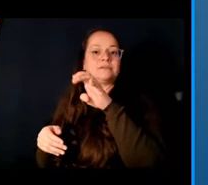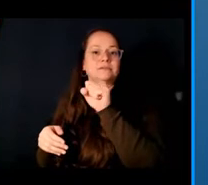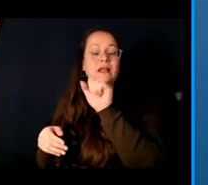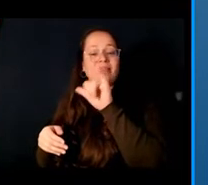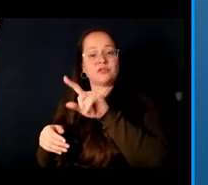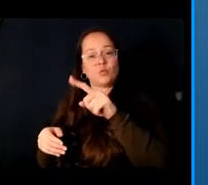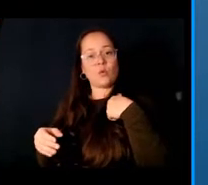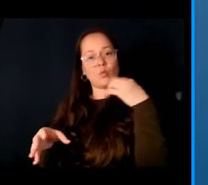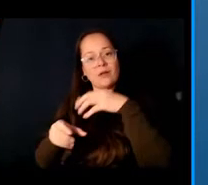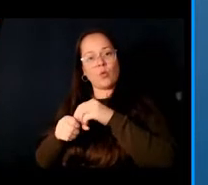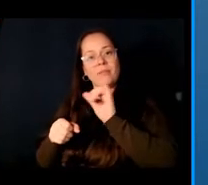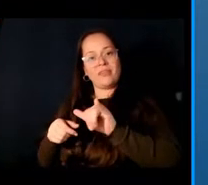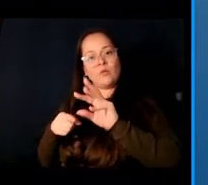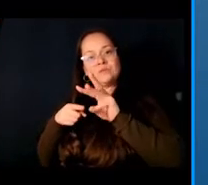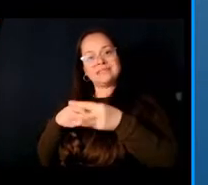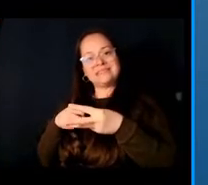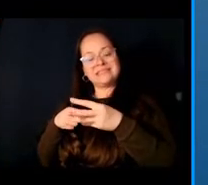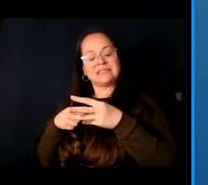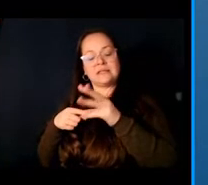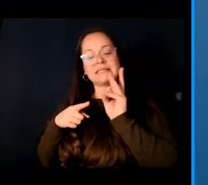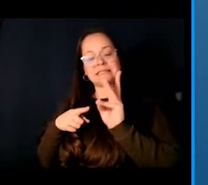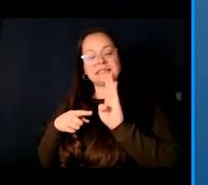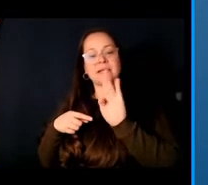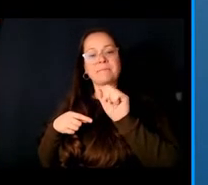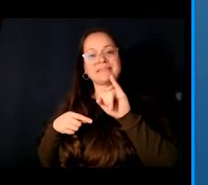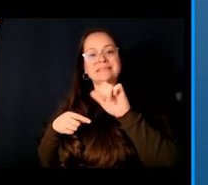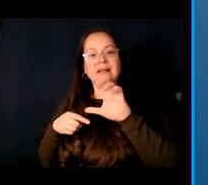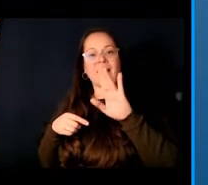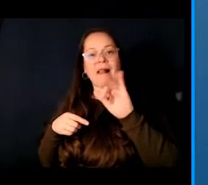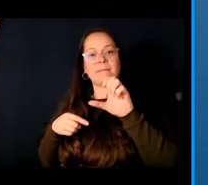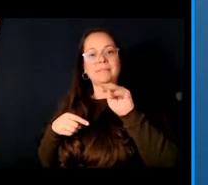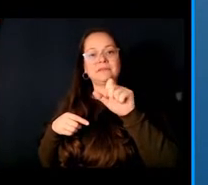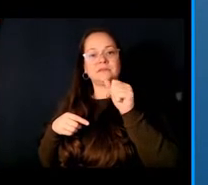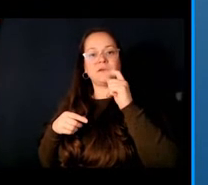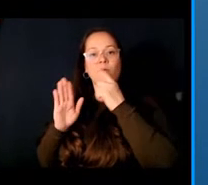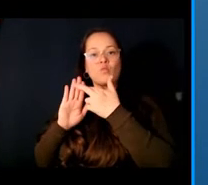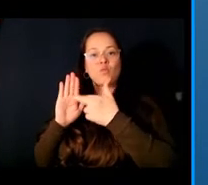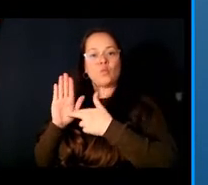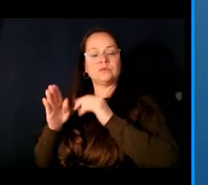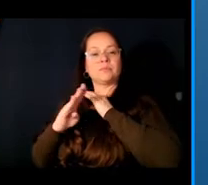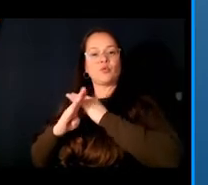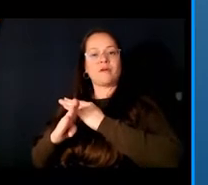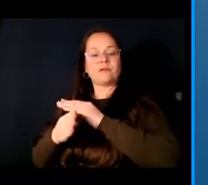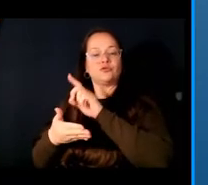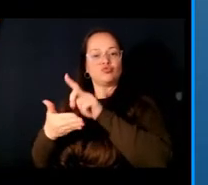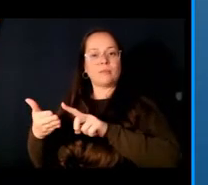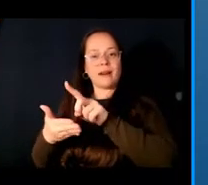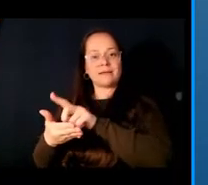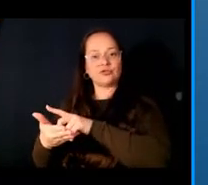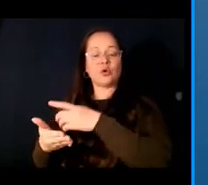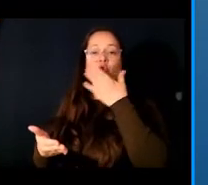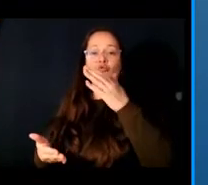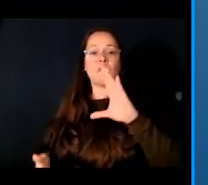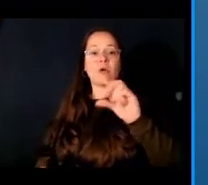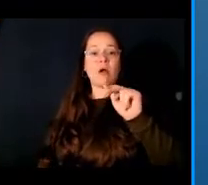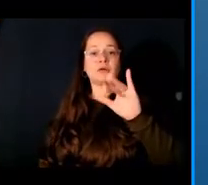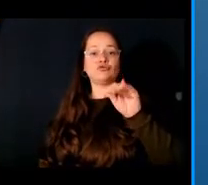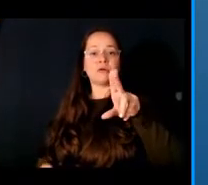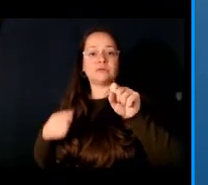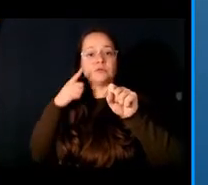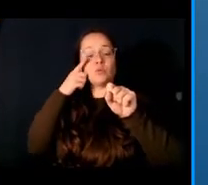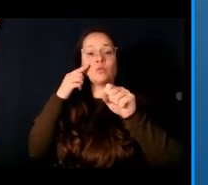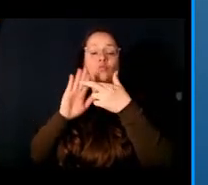incorporate the six basic elements our rules prohibiting discrimination the good conscious rule